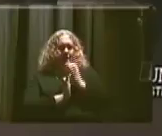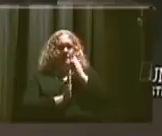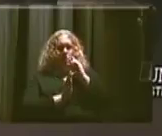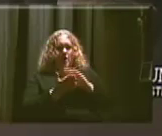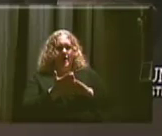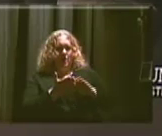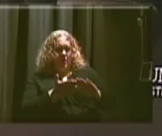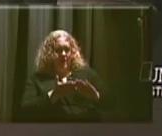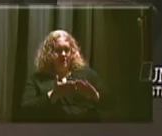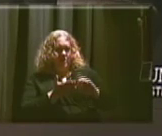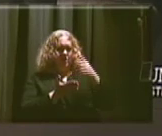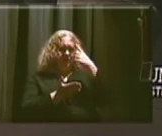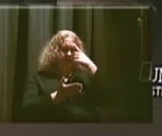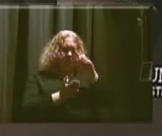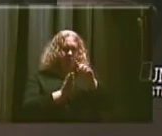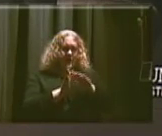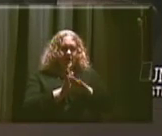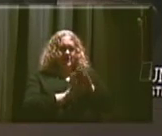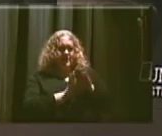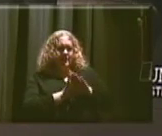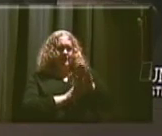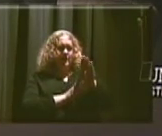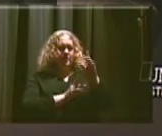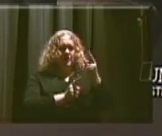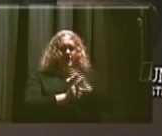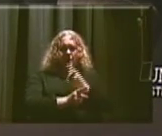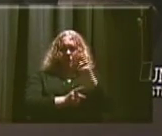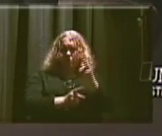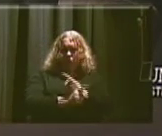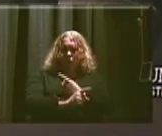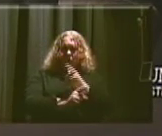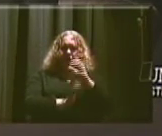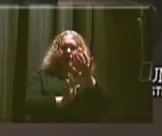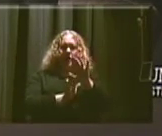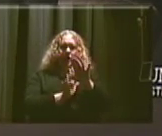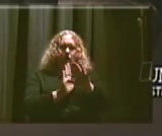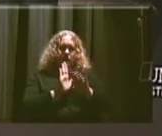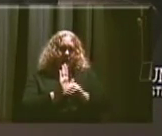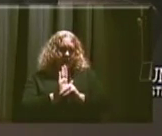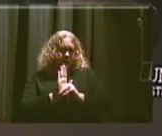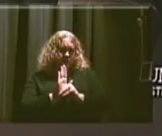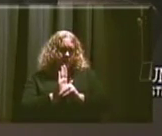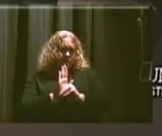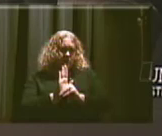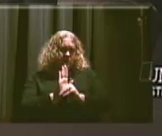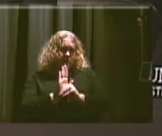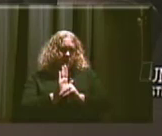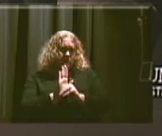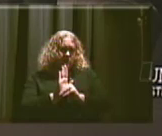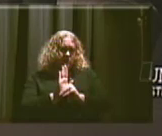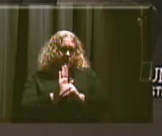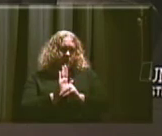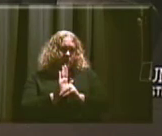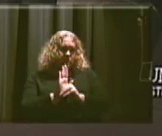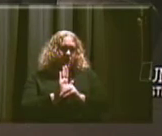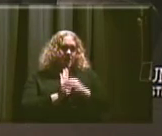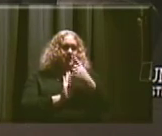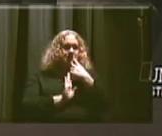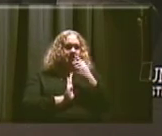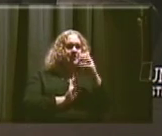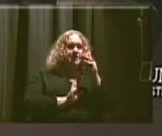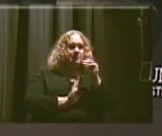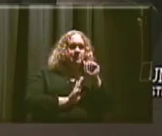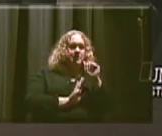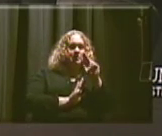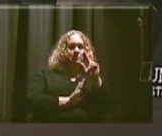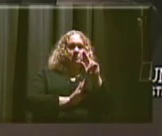for a developmentally appropriate curriculum. It says that the Maupin Elementary